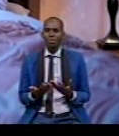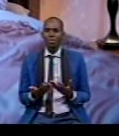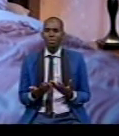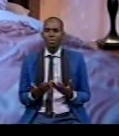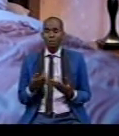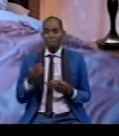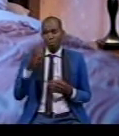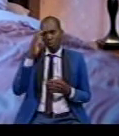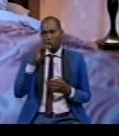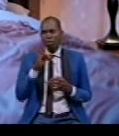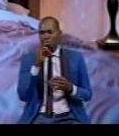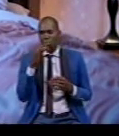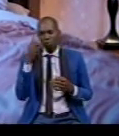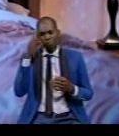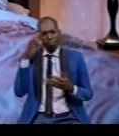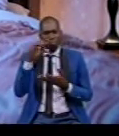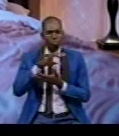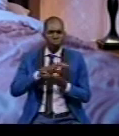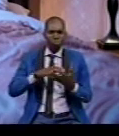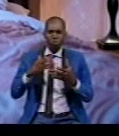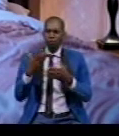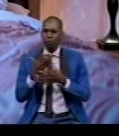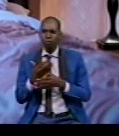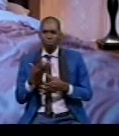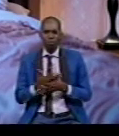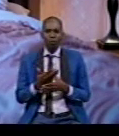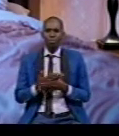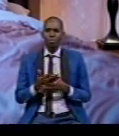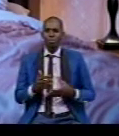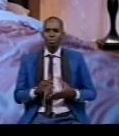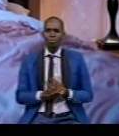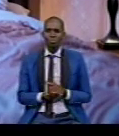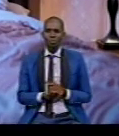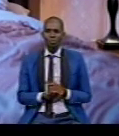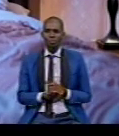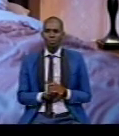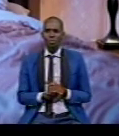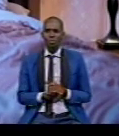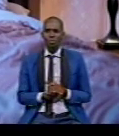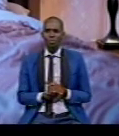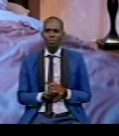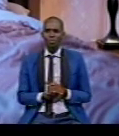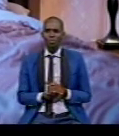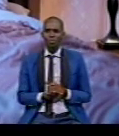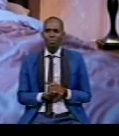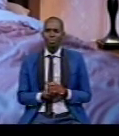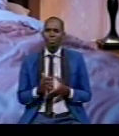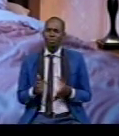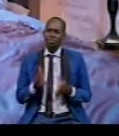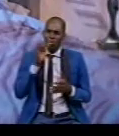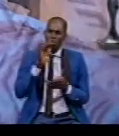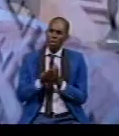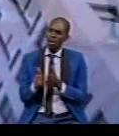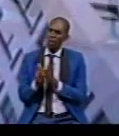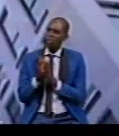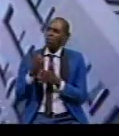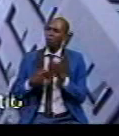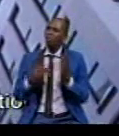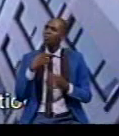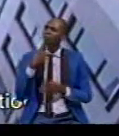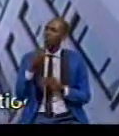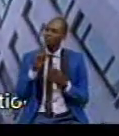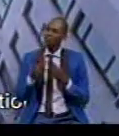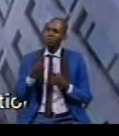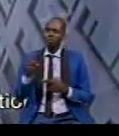on foot out of cities. The people heard of Jesus. They've